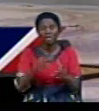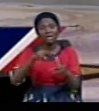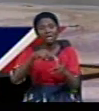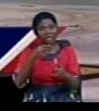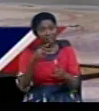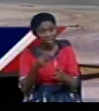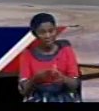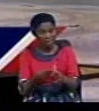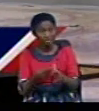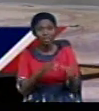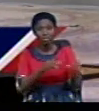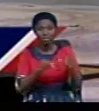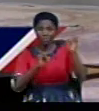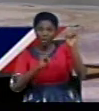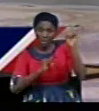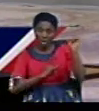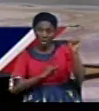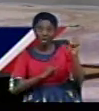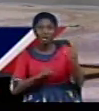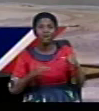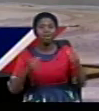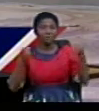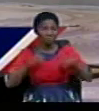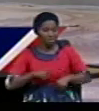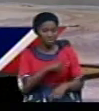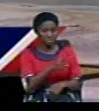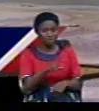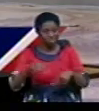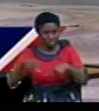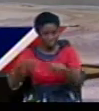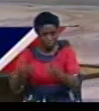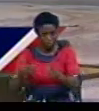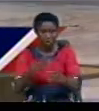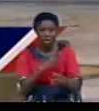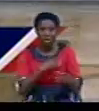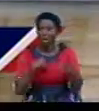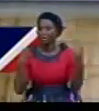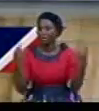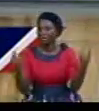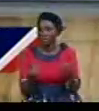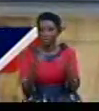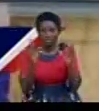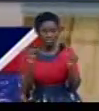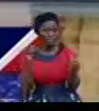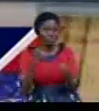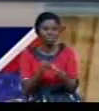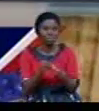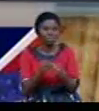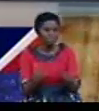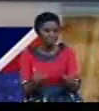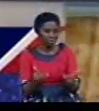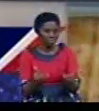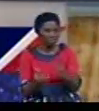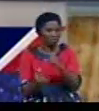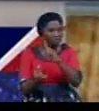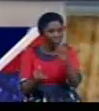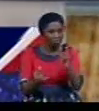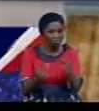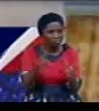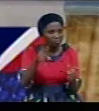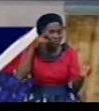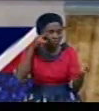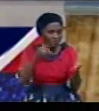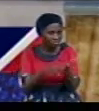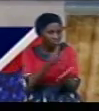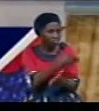sin no more have you noticed here that the woman appeared quiet